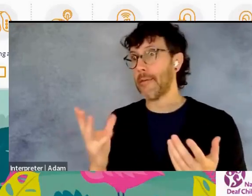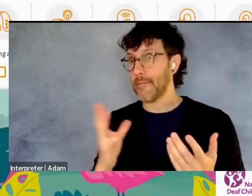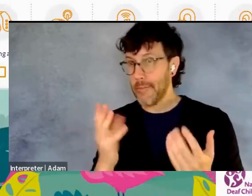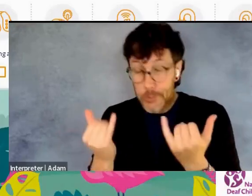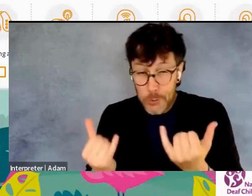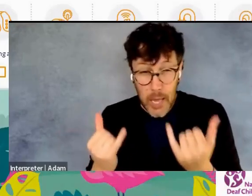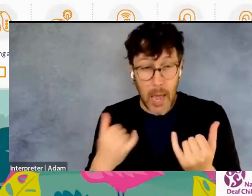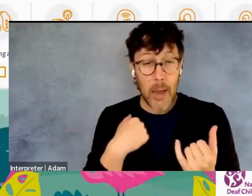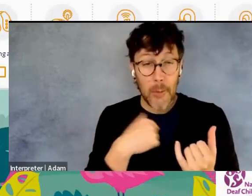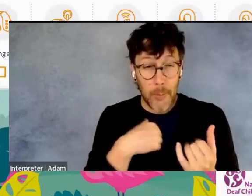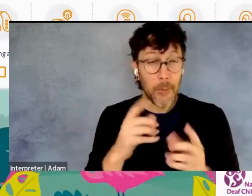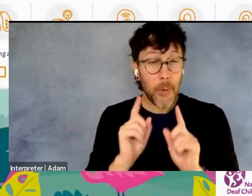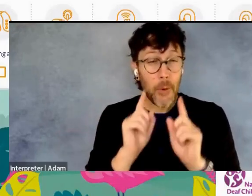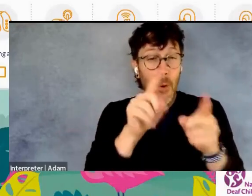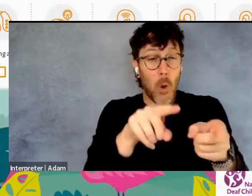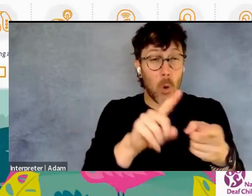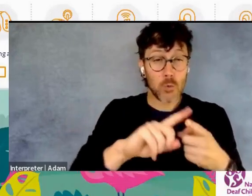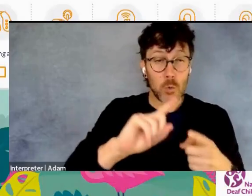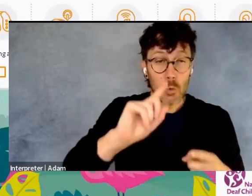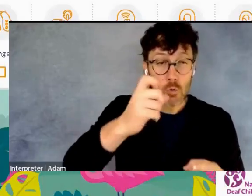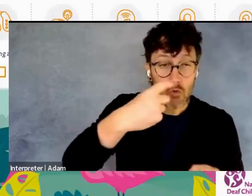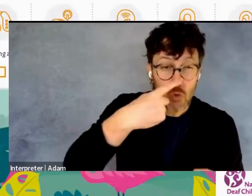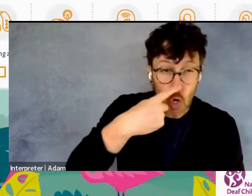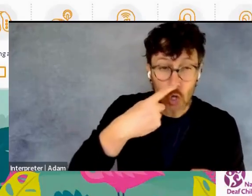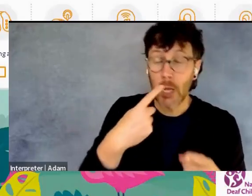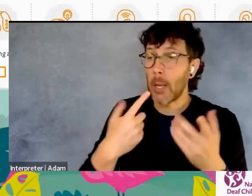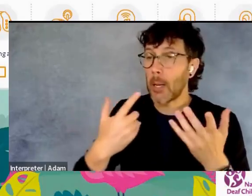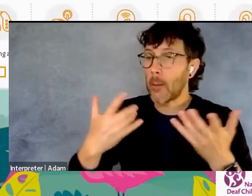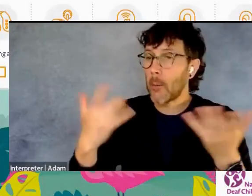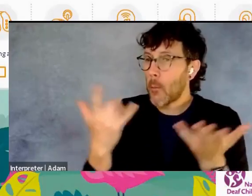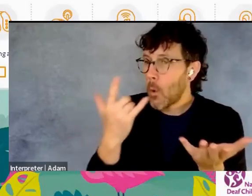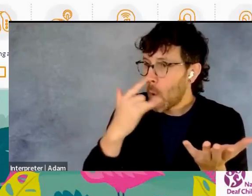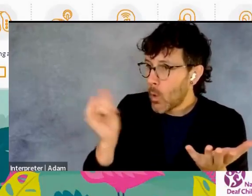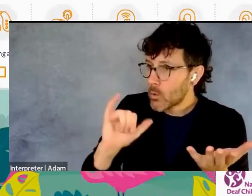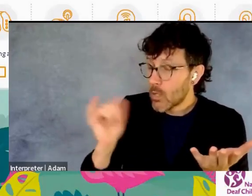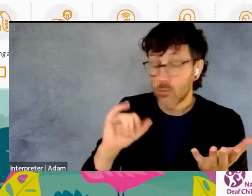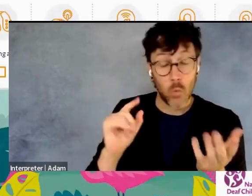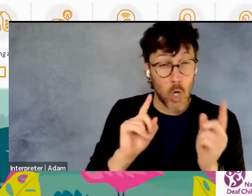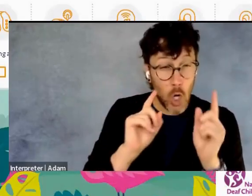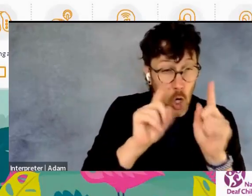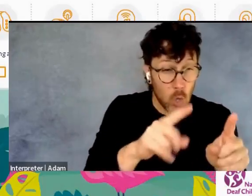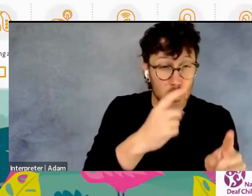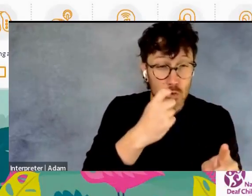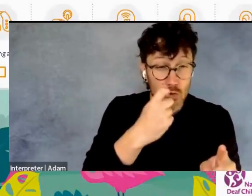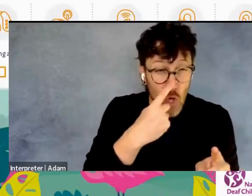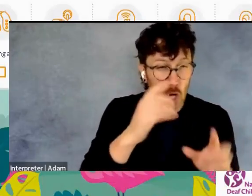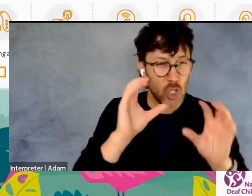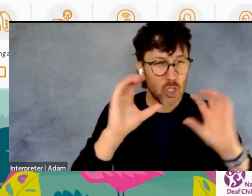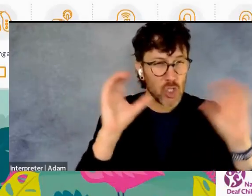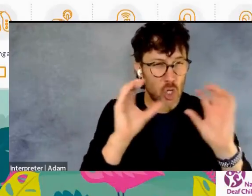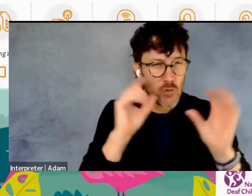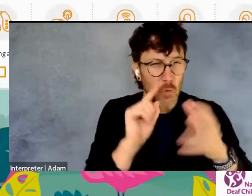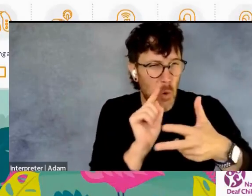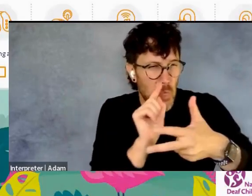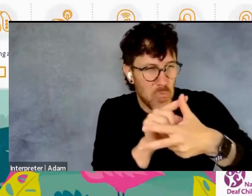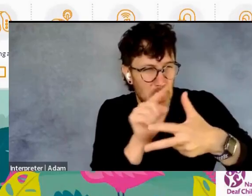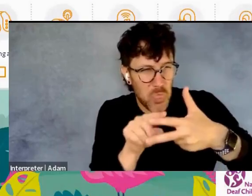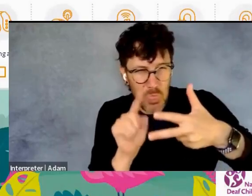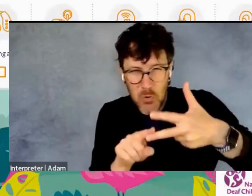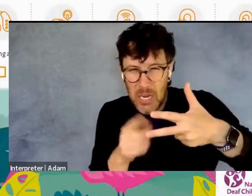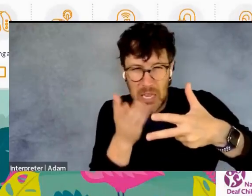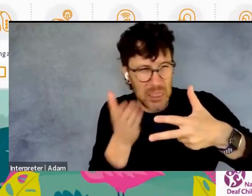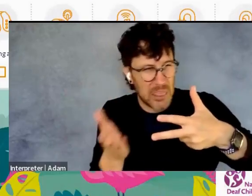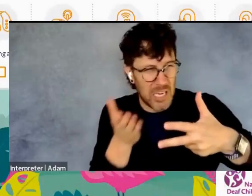Target, and what that will look like. We're going to go to Target. We're looking for these 3 items to get at Target.